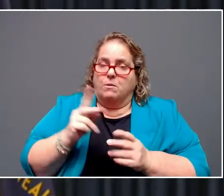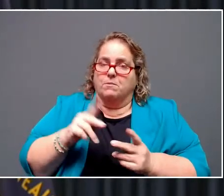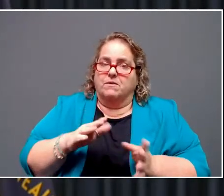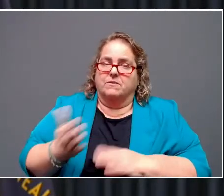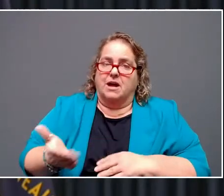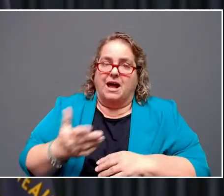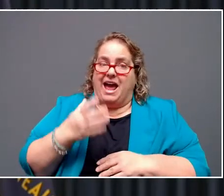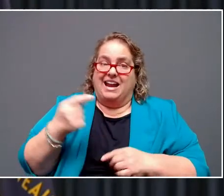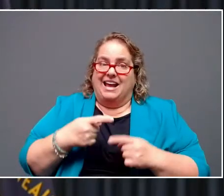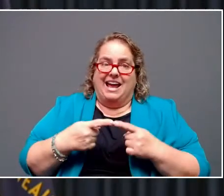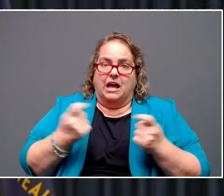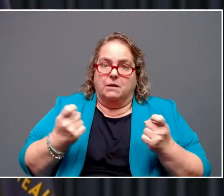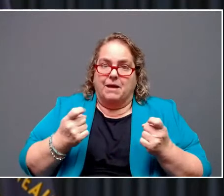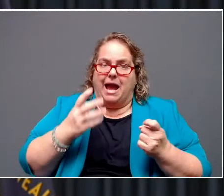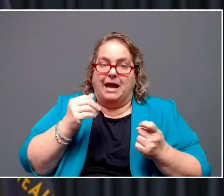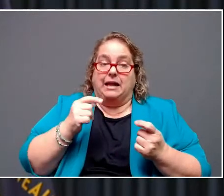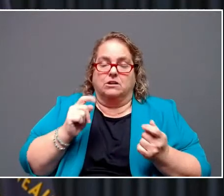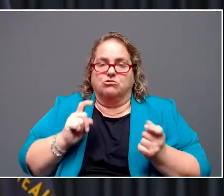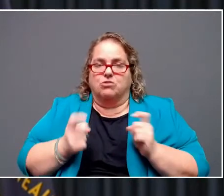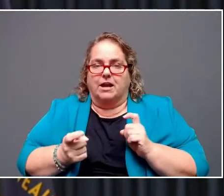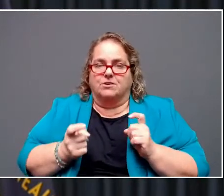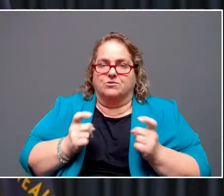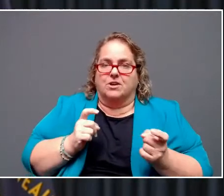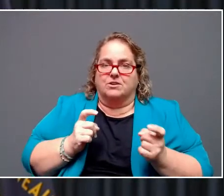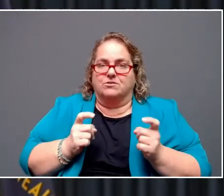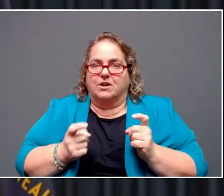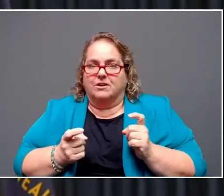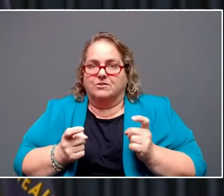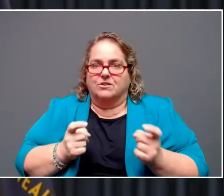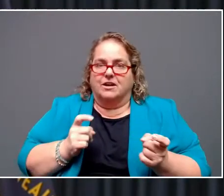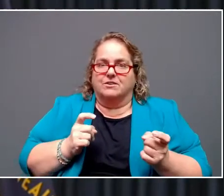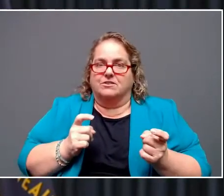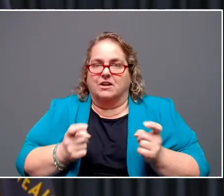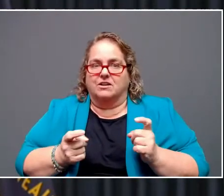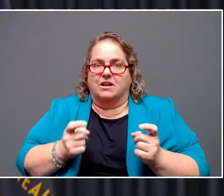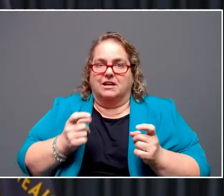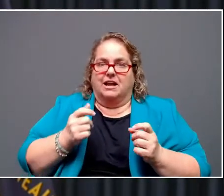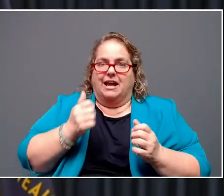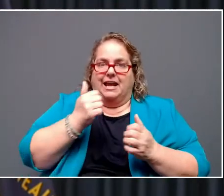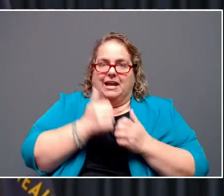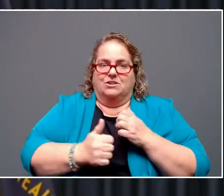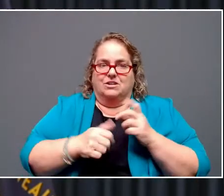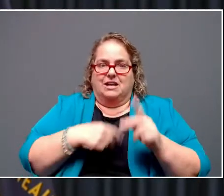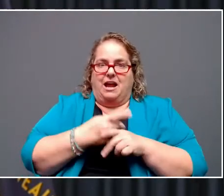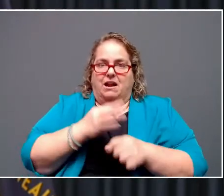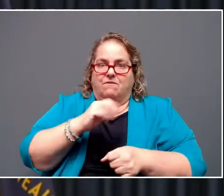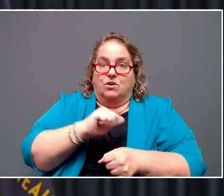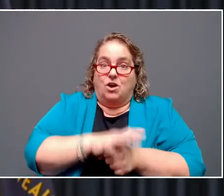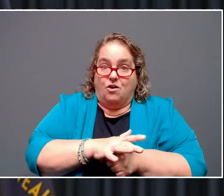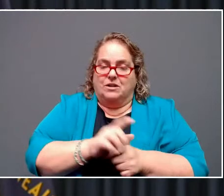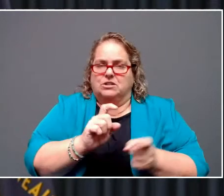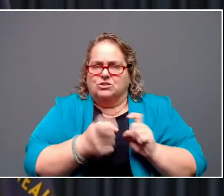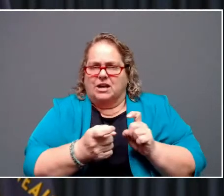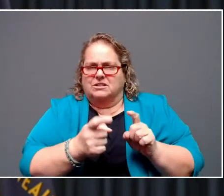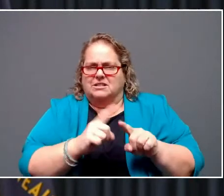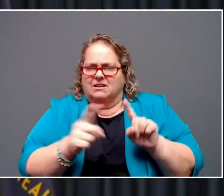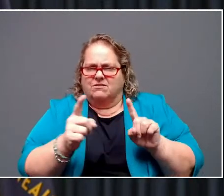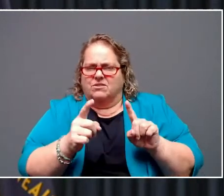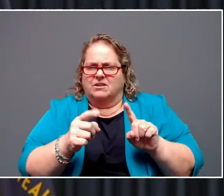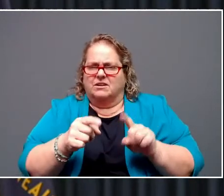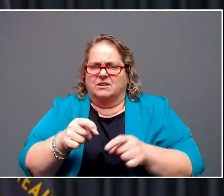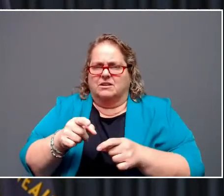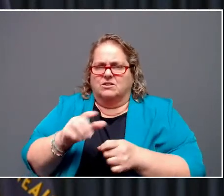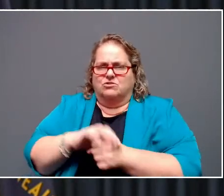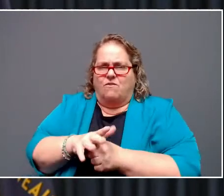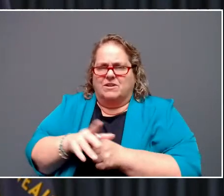a ton with each of the variants. So the decisions we made have certainly been battlefield